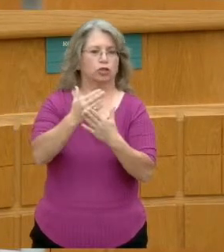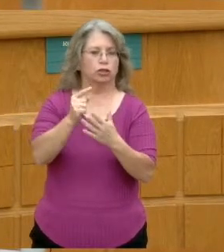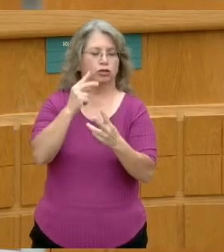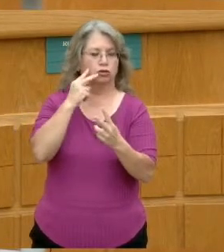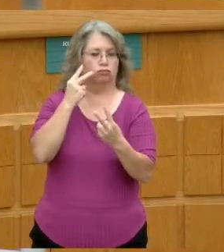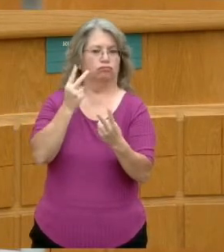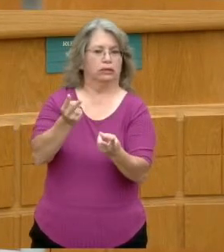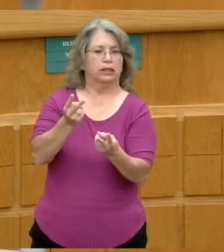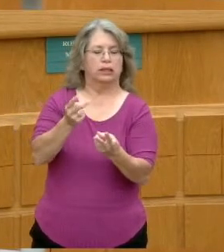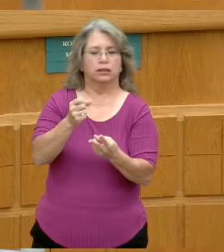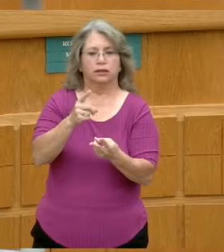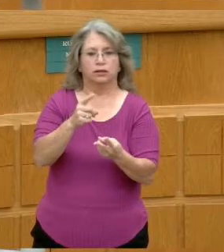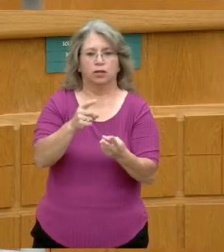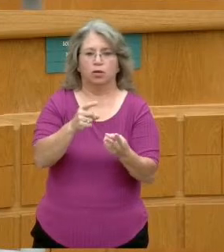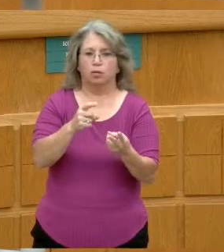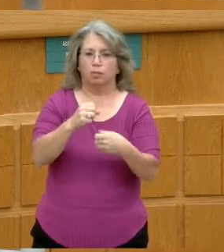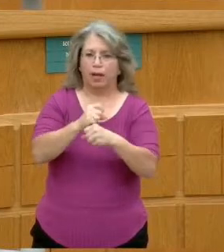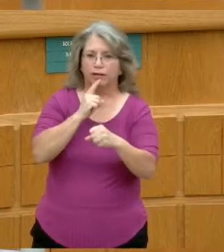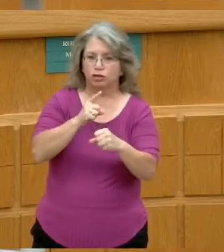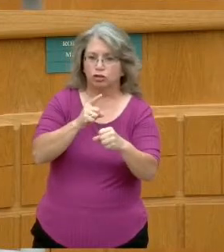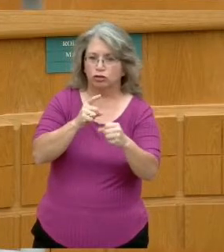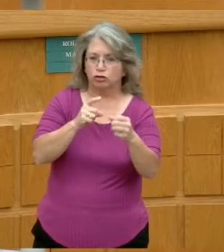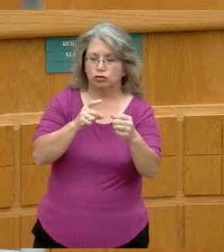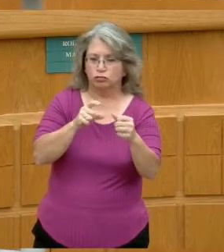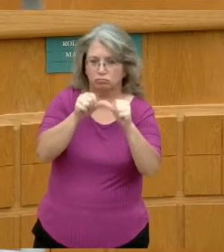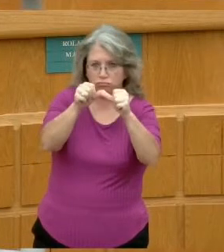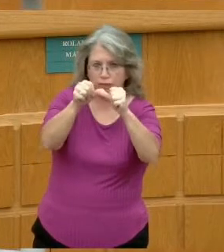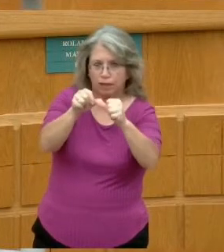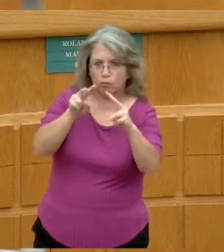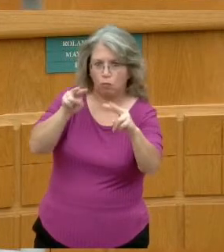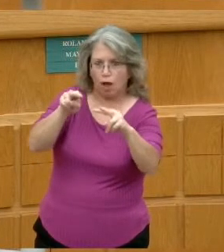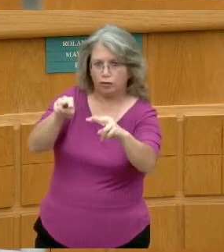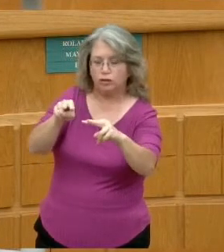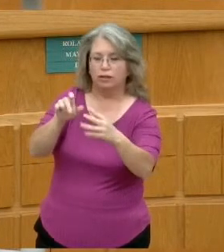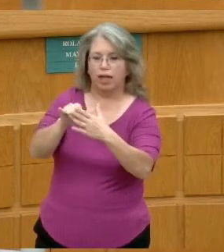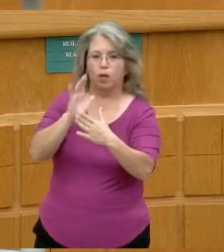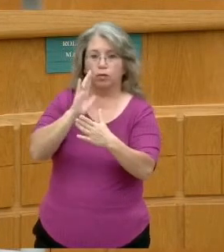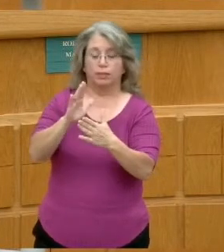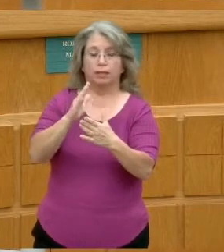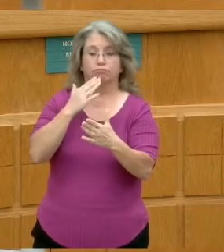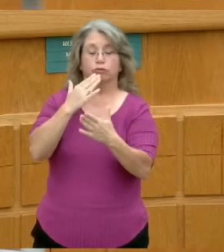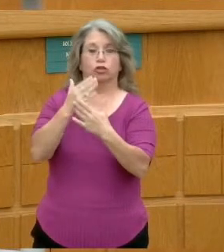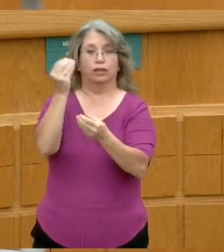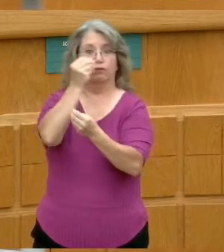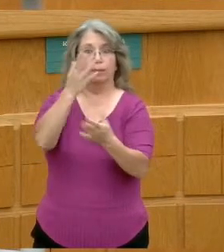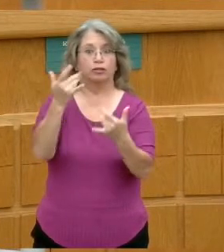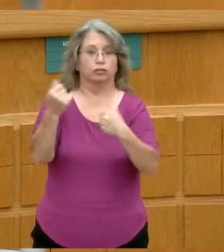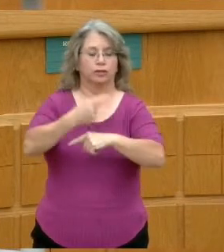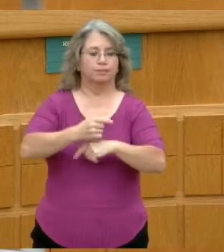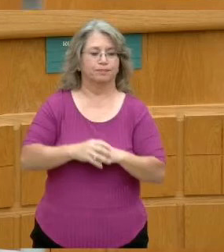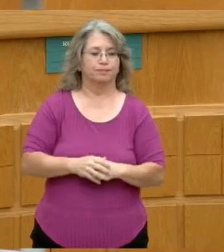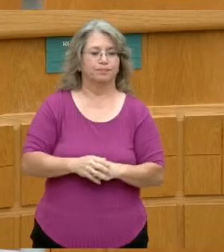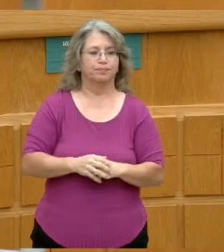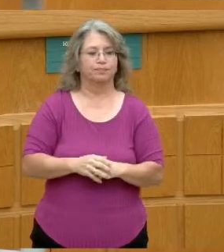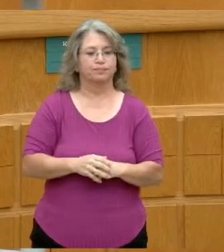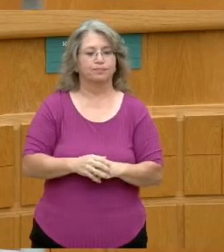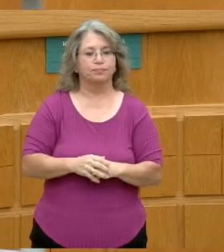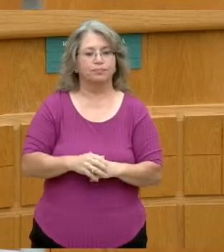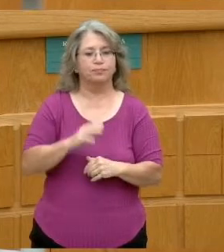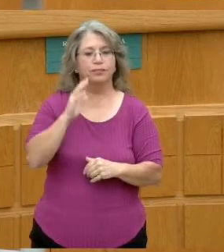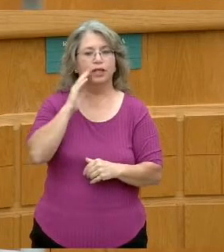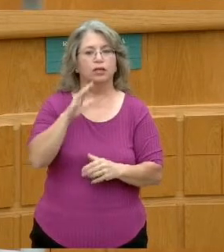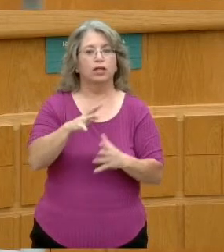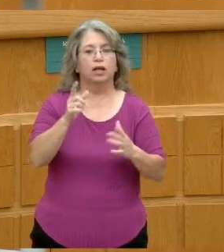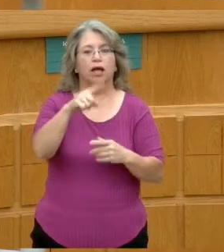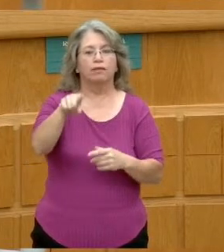you're watching now, because that's certainly will be the highlight of today's press briefing. We do know that a lot of folks are watching this on YouTube